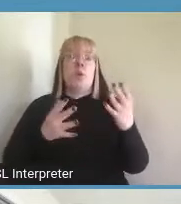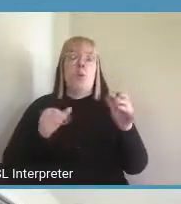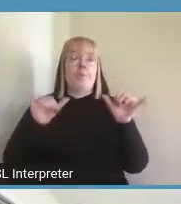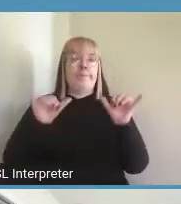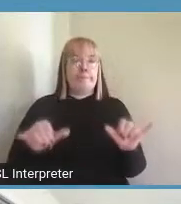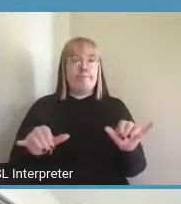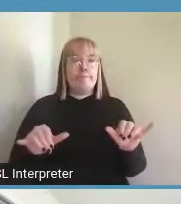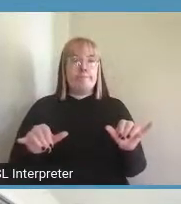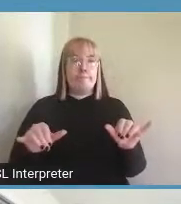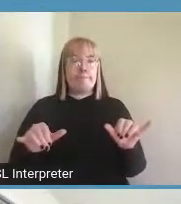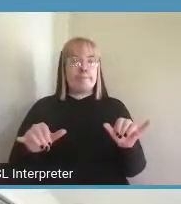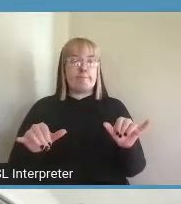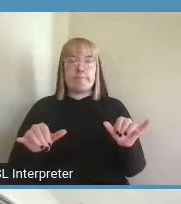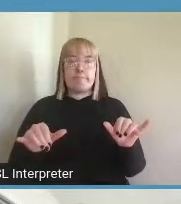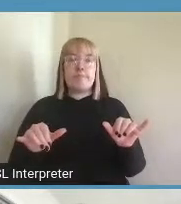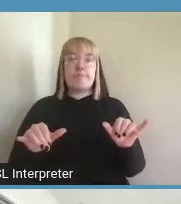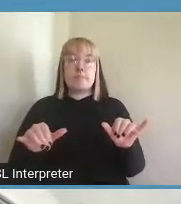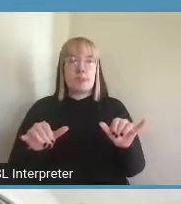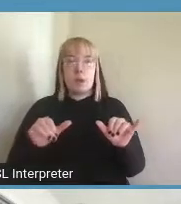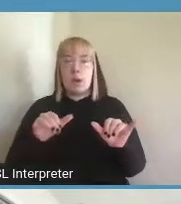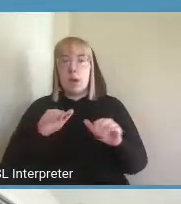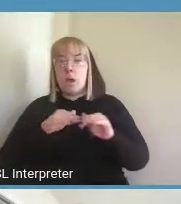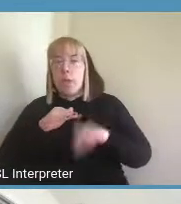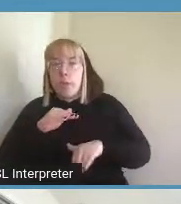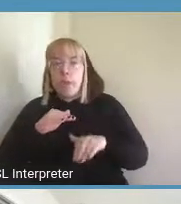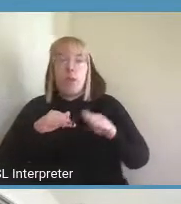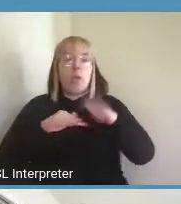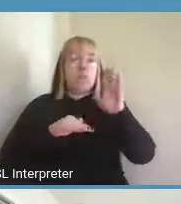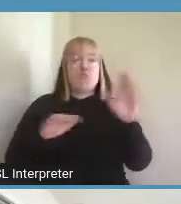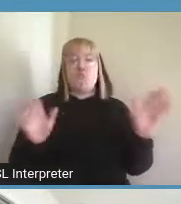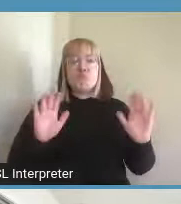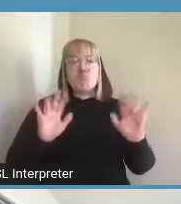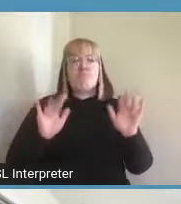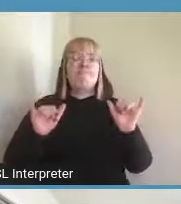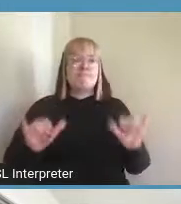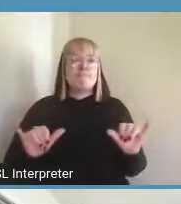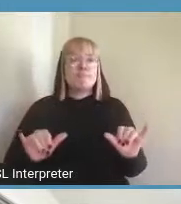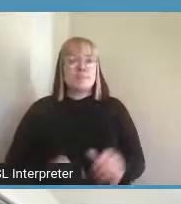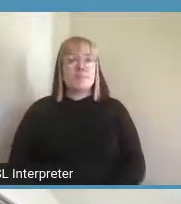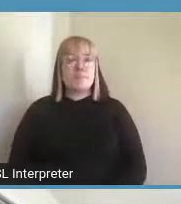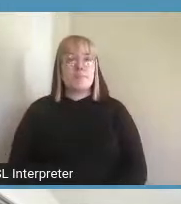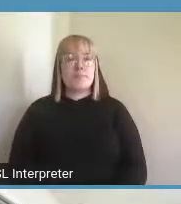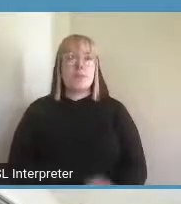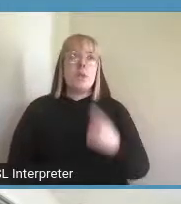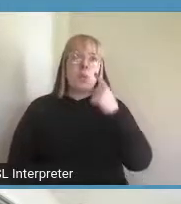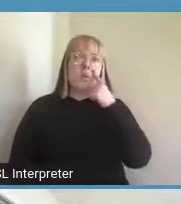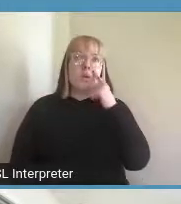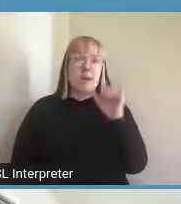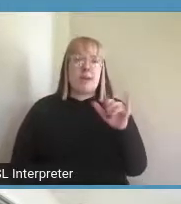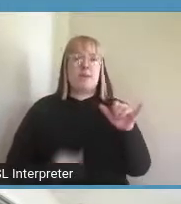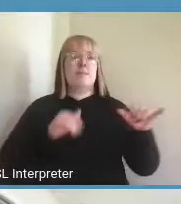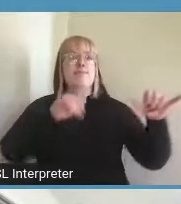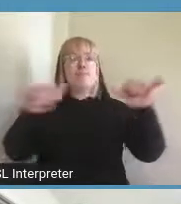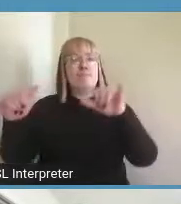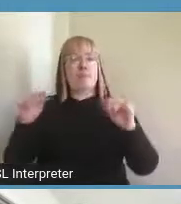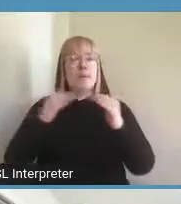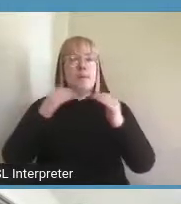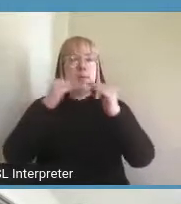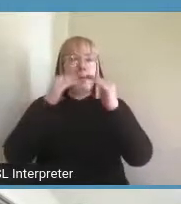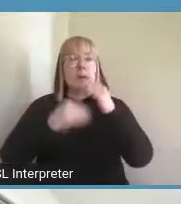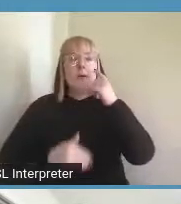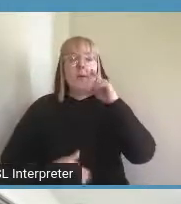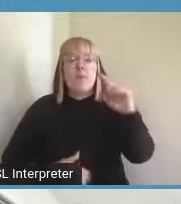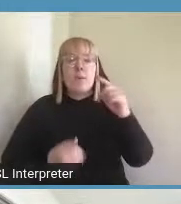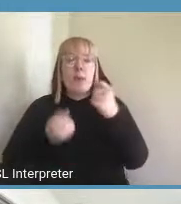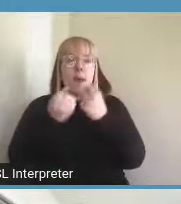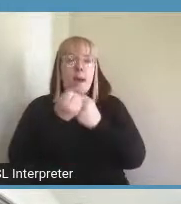we know based on benchmarks that that is a sort of an average benchmark for click-through rate on an advocacy